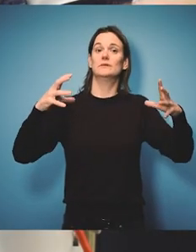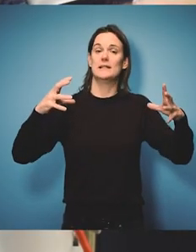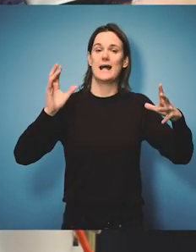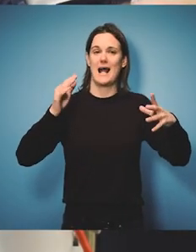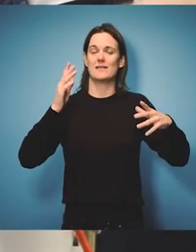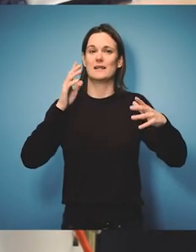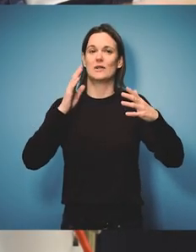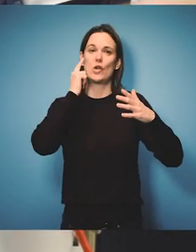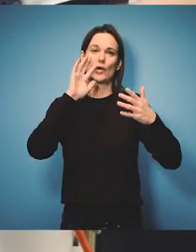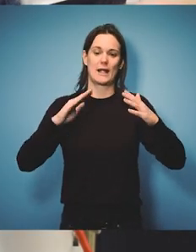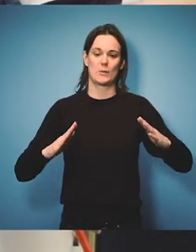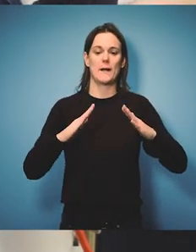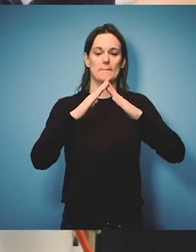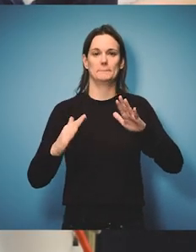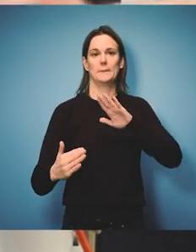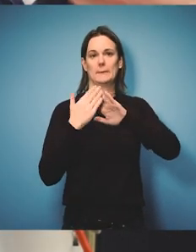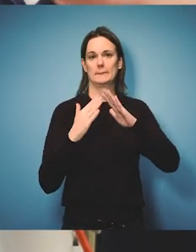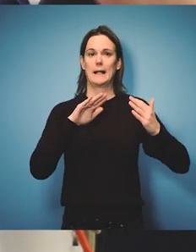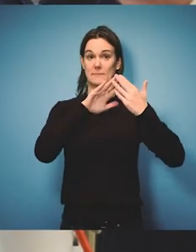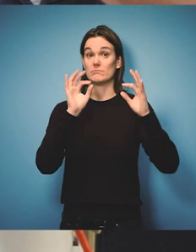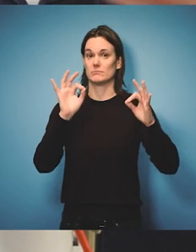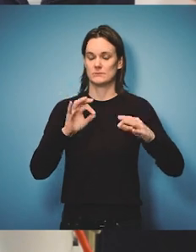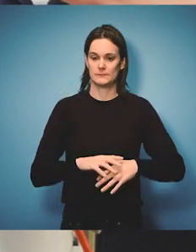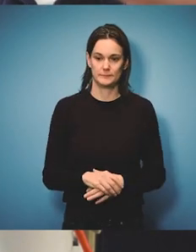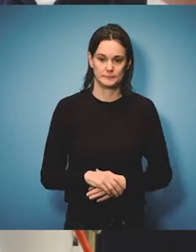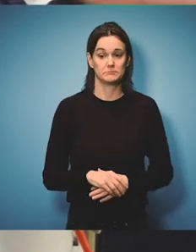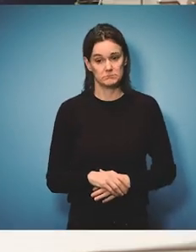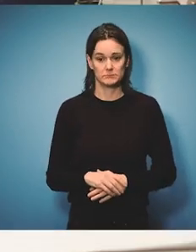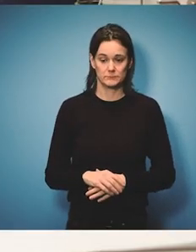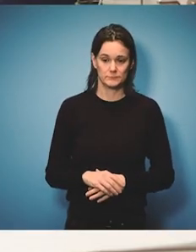it's gonna look thicker and thicker, and then it's gonna look like it's making peaks.